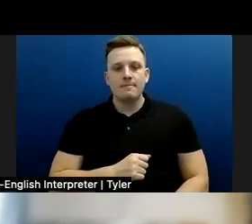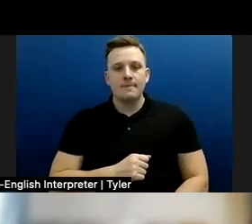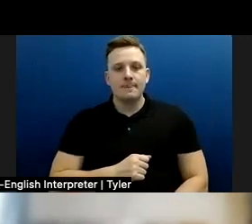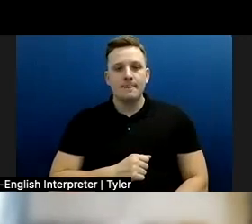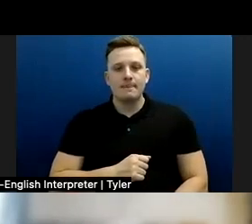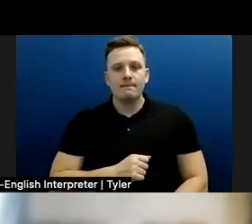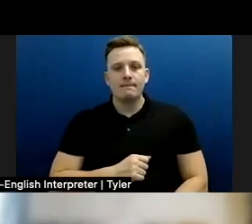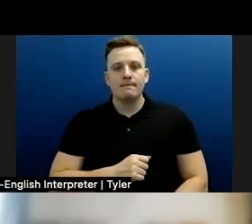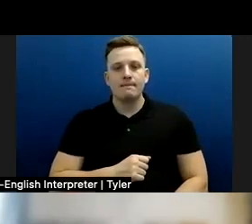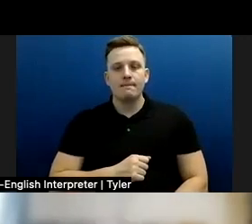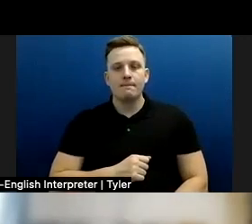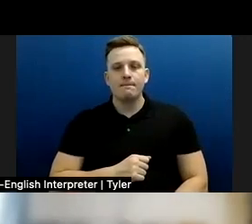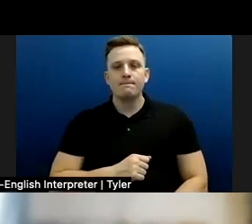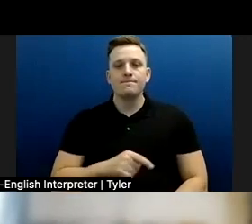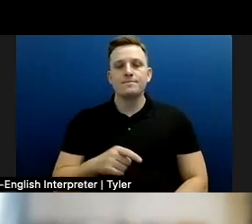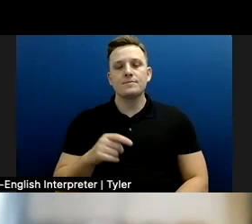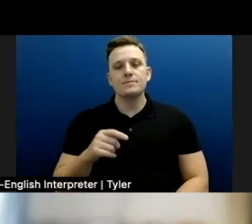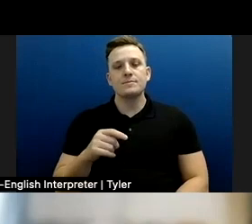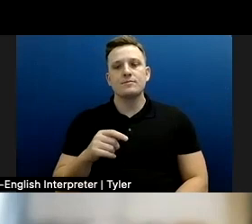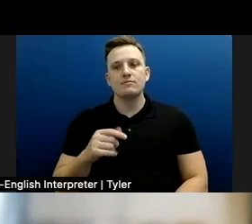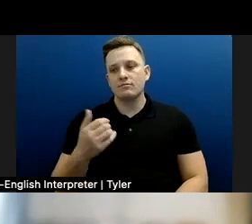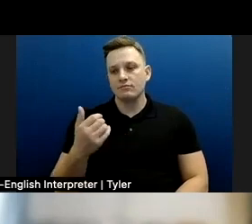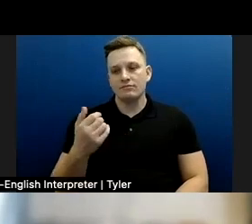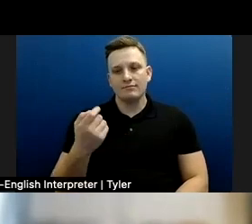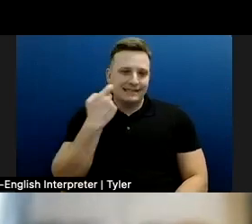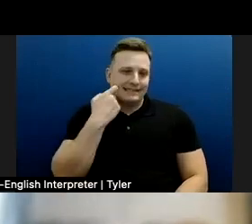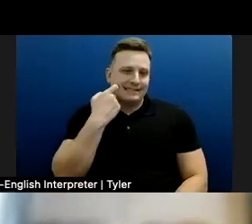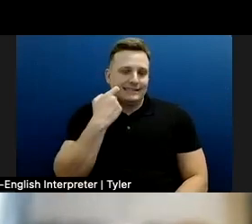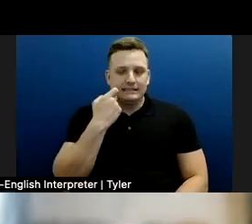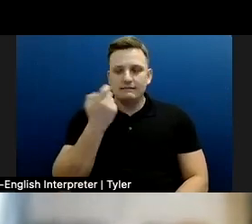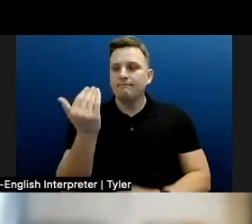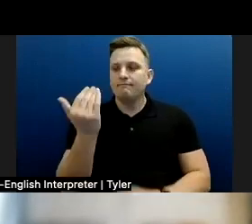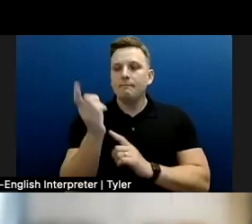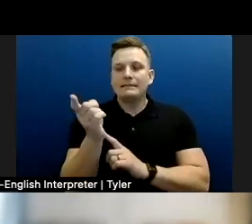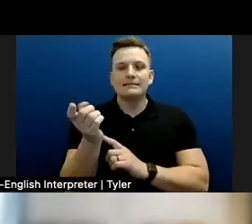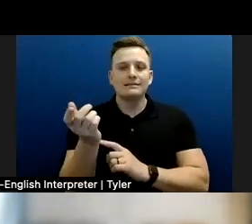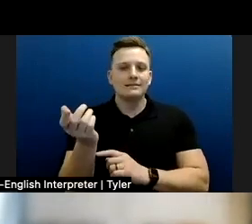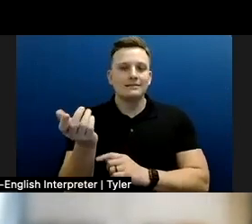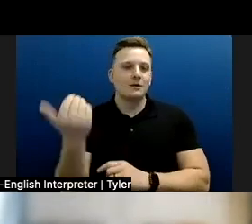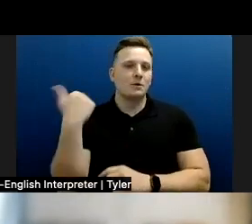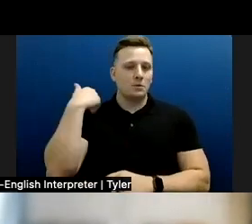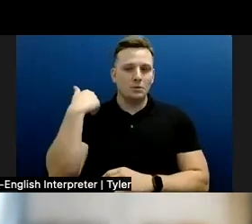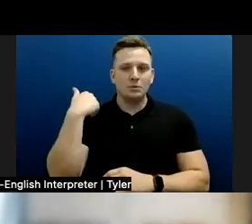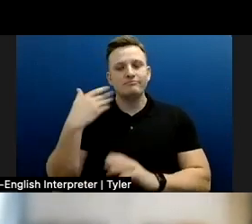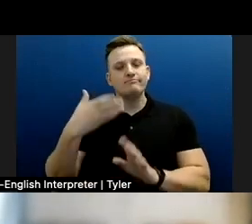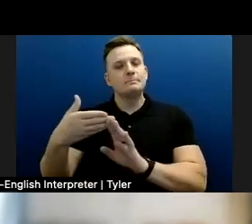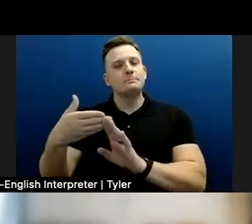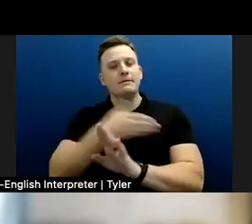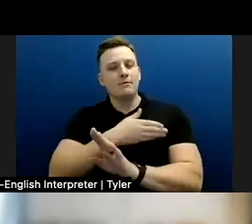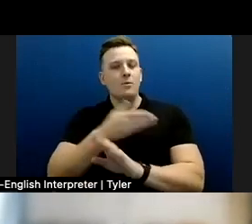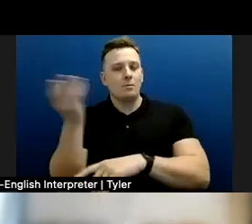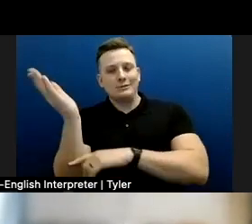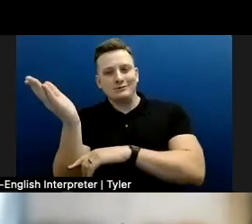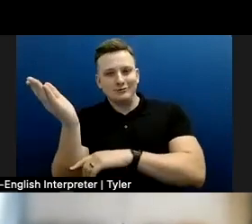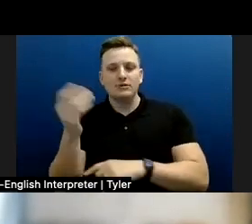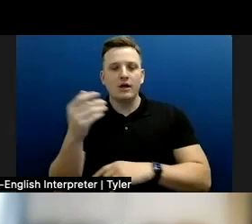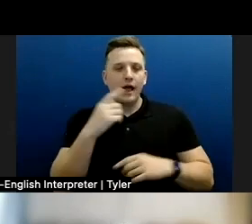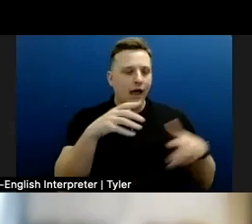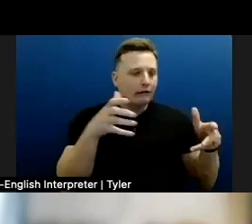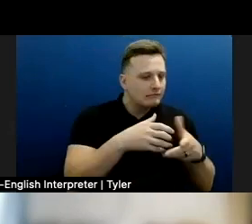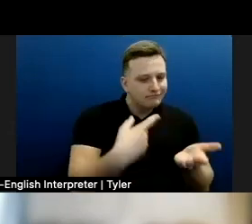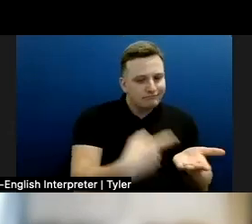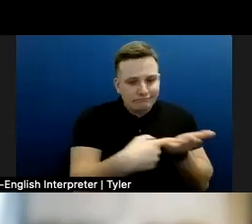And we were talking just 15 minutes before the presentation about where